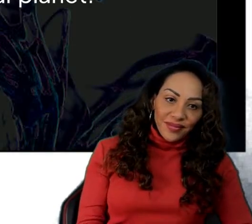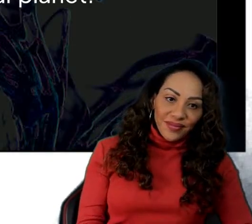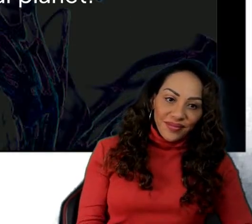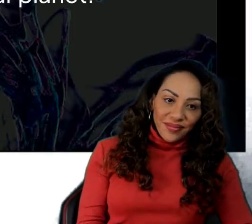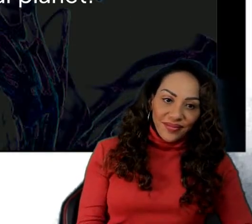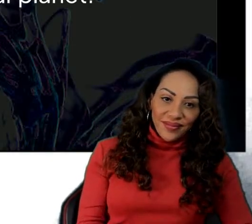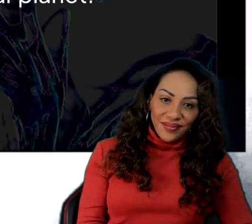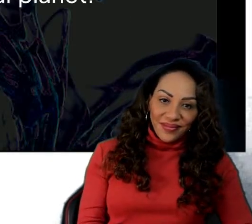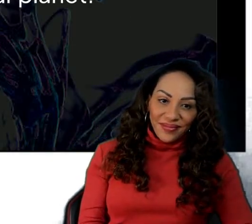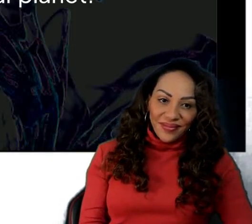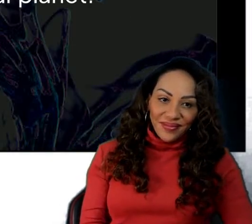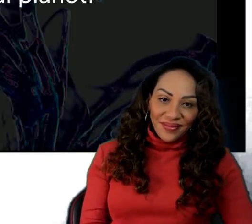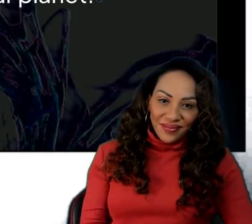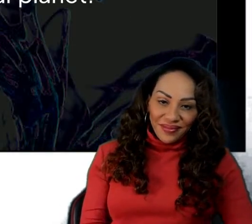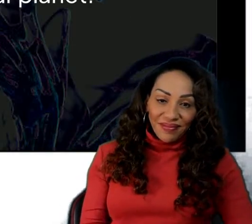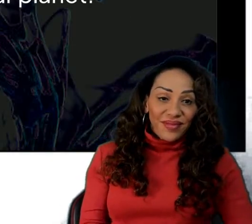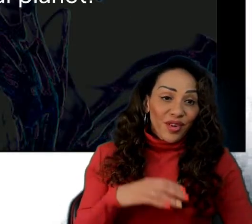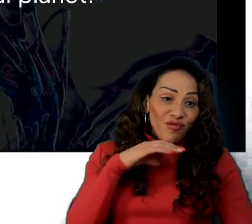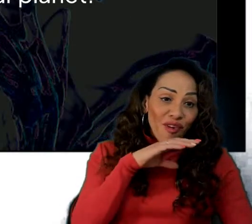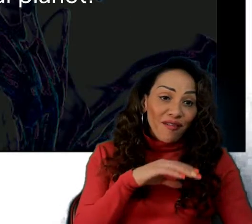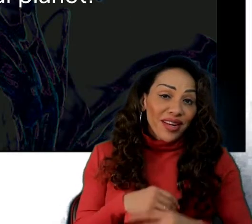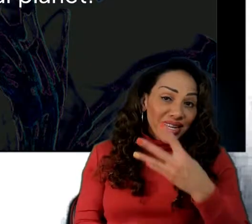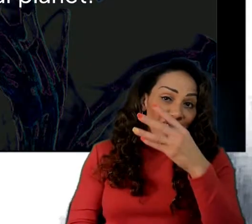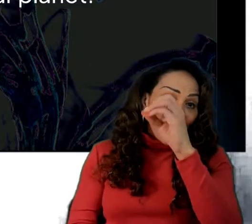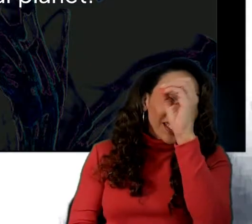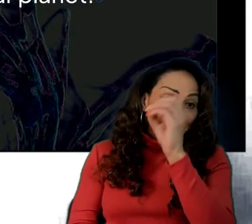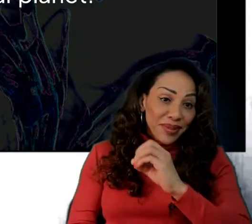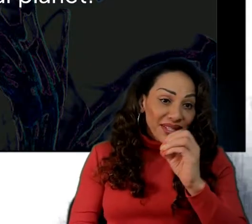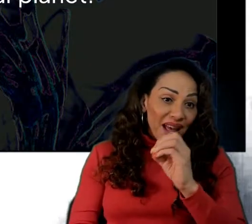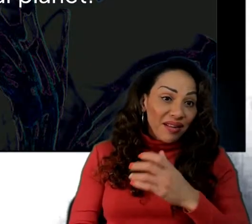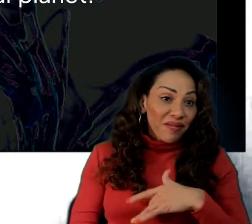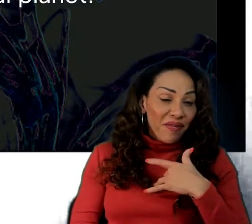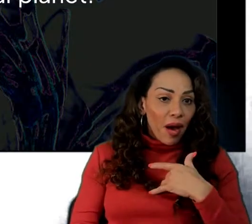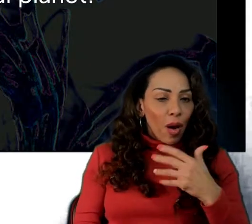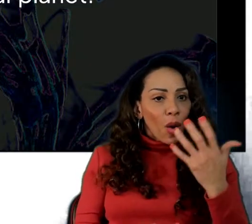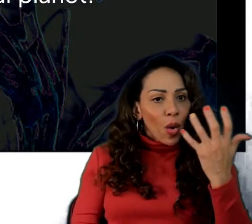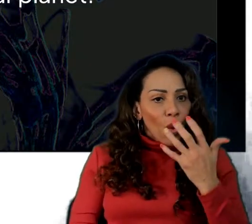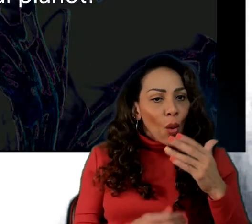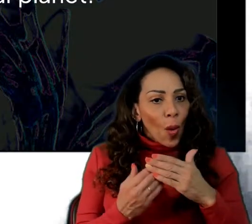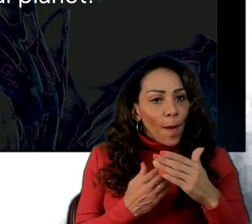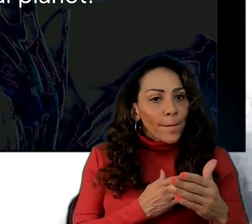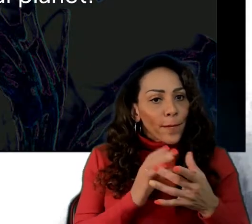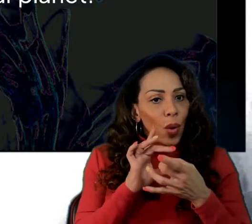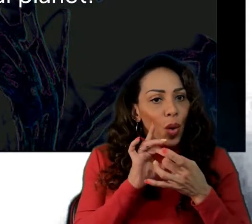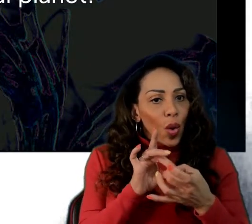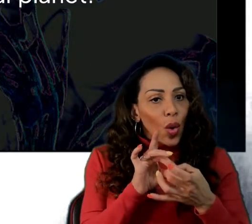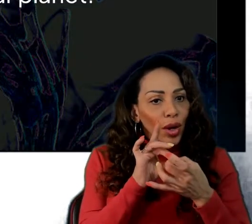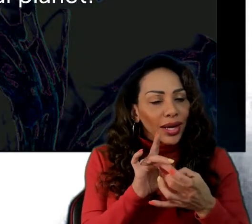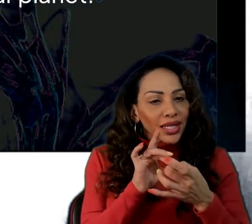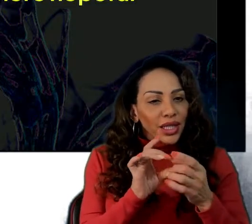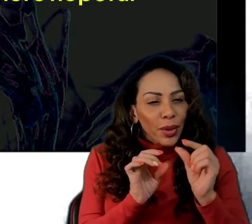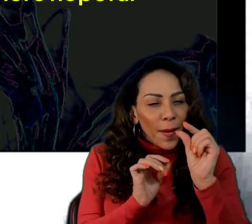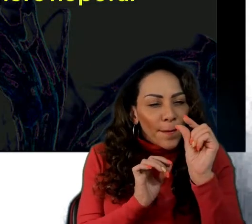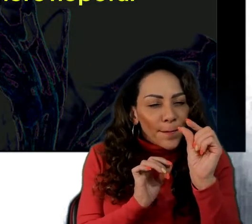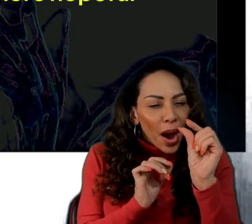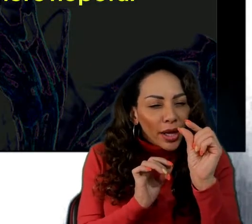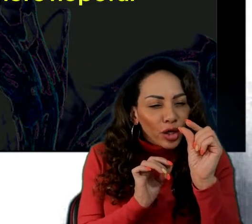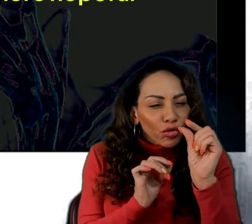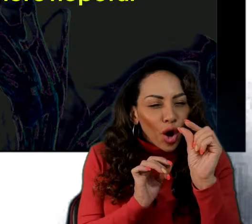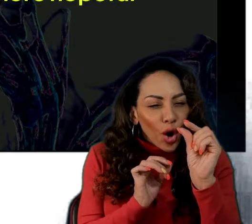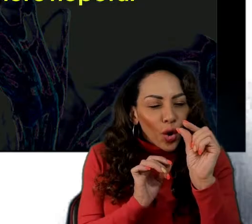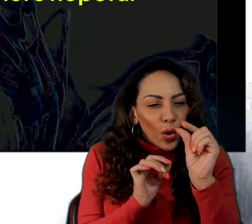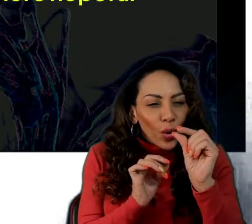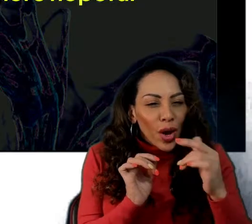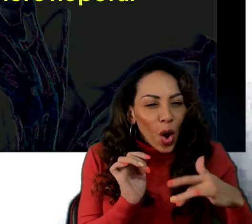And roughly 90% said they felt more connected with the microorganisms that drive our planet.